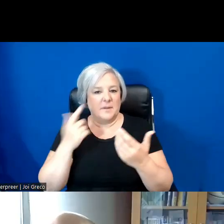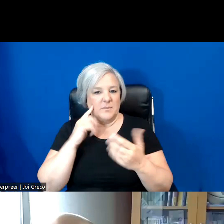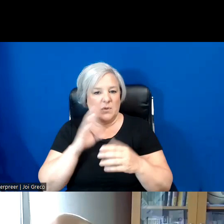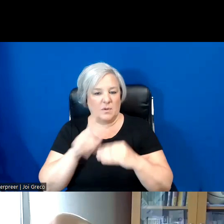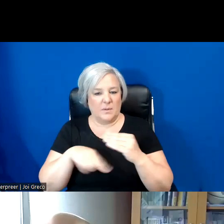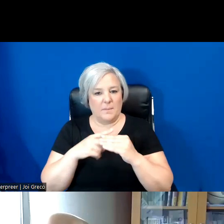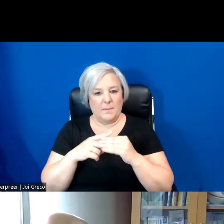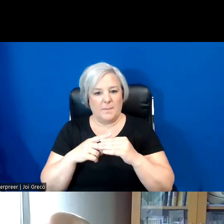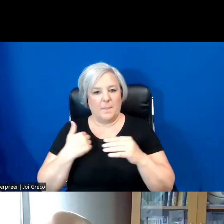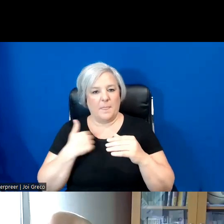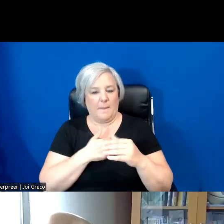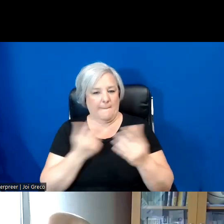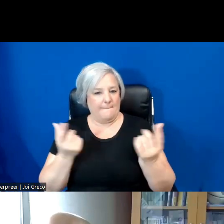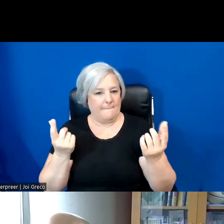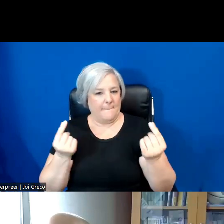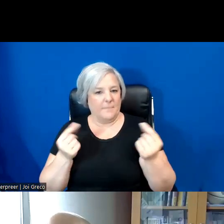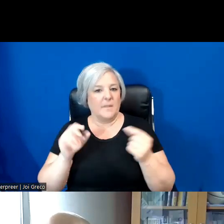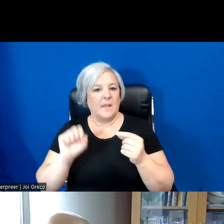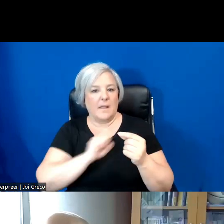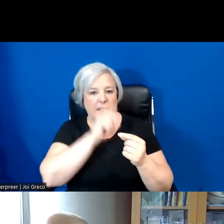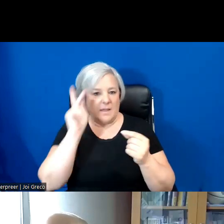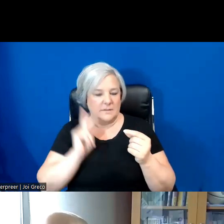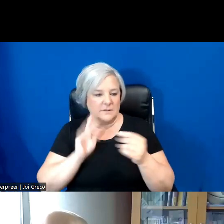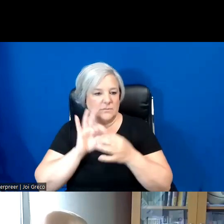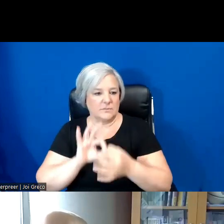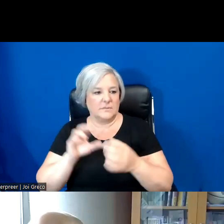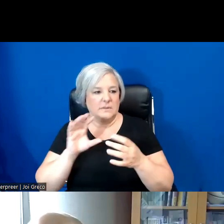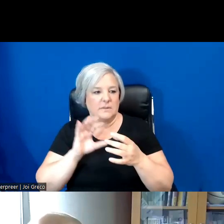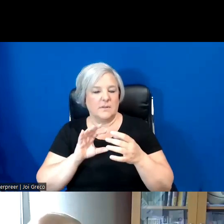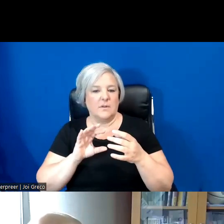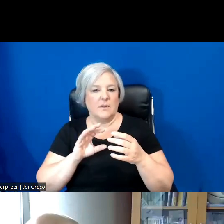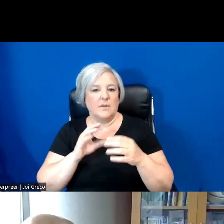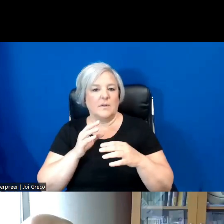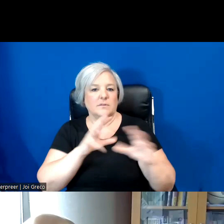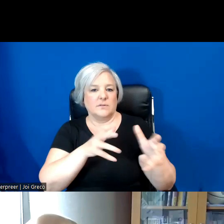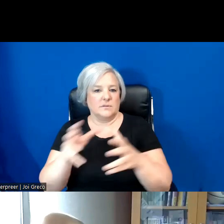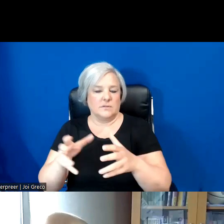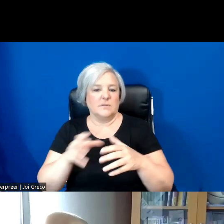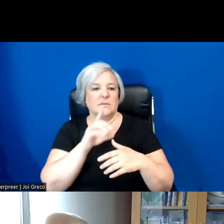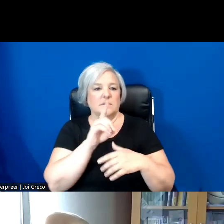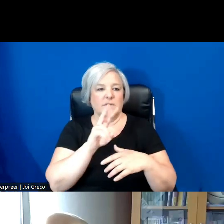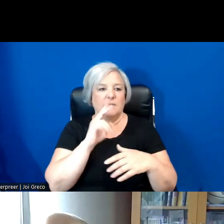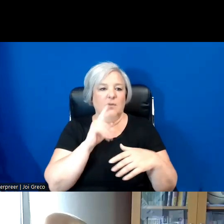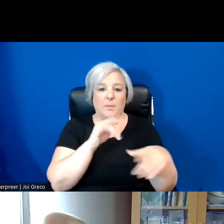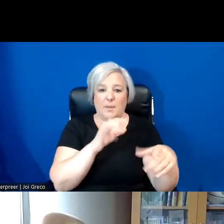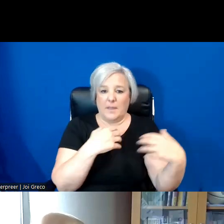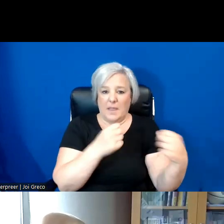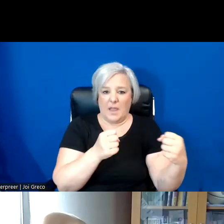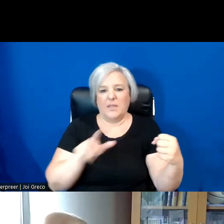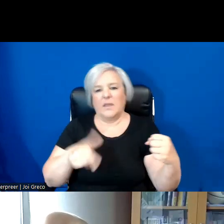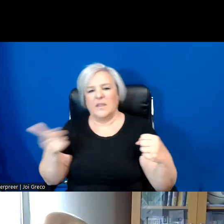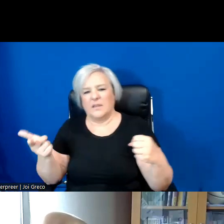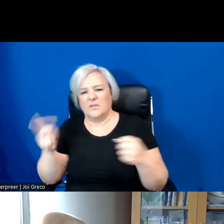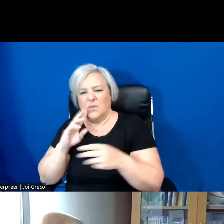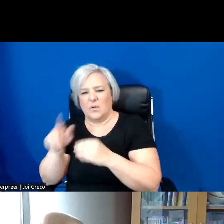is what we've done in Alaska related to the connection between Division of Public Health, and then Pat Sidmore is going to talk about his work with